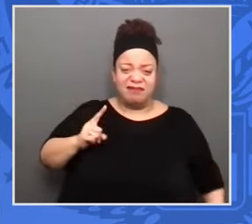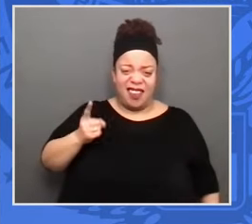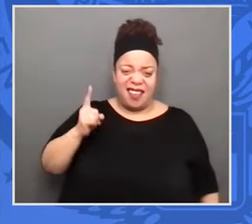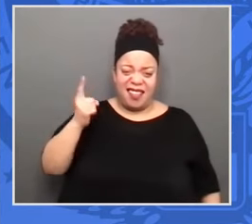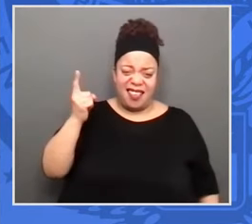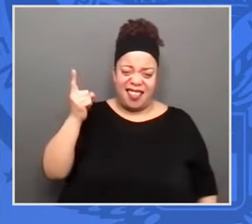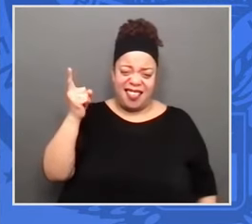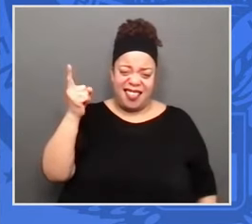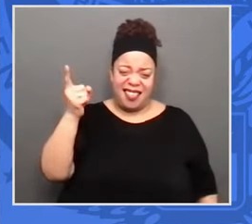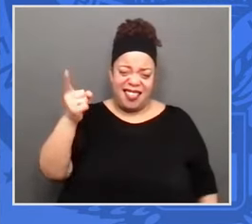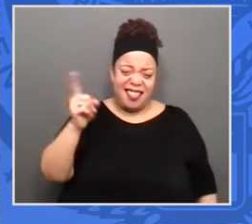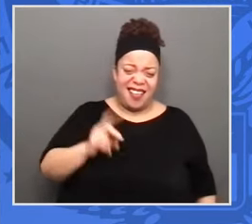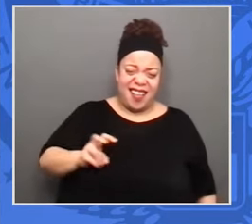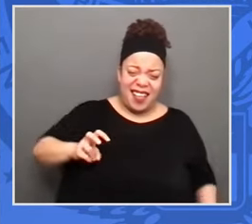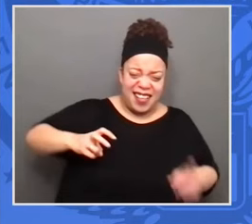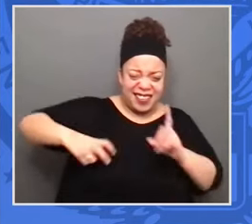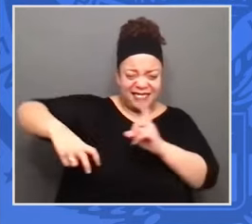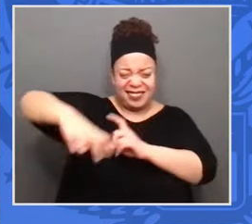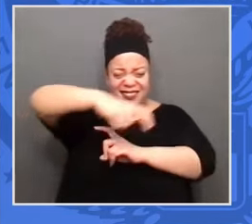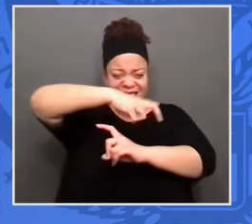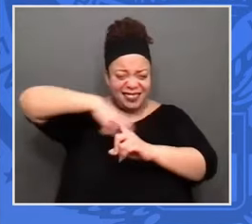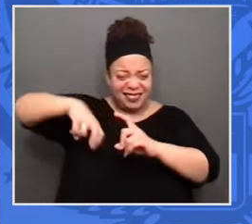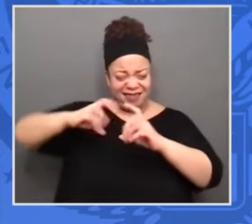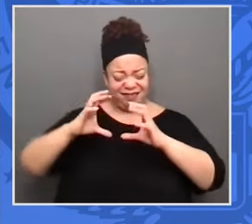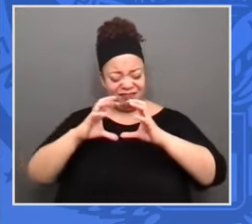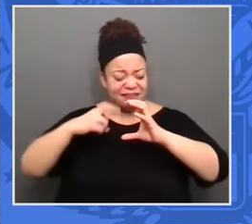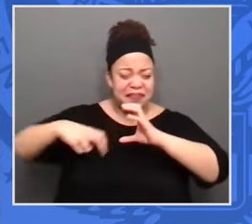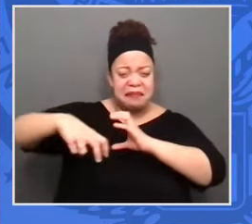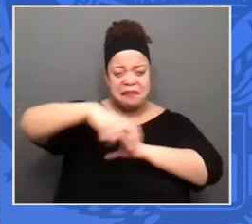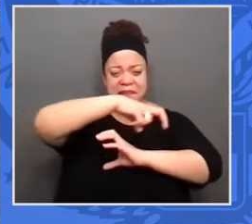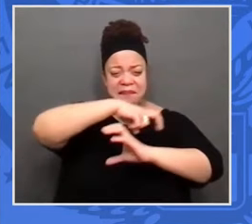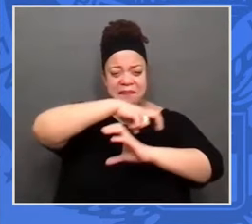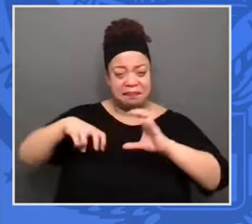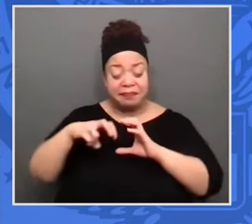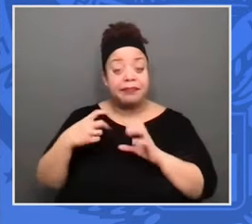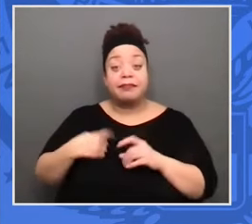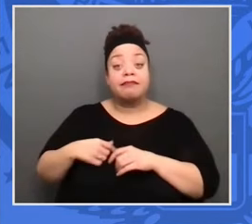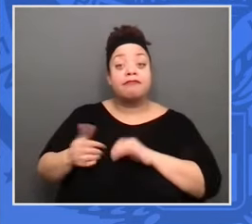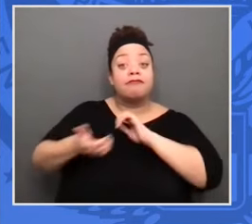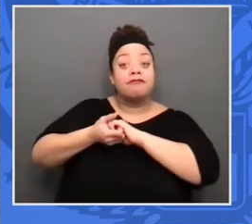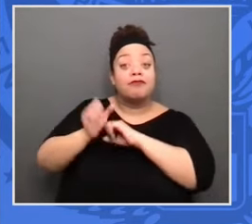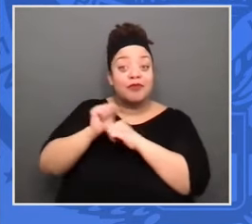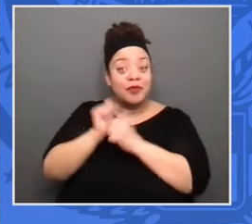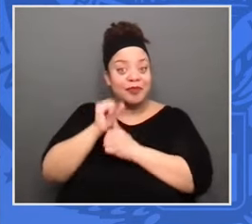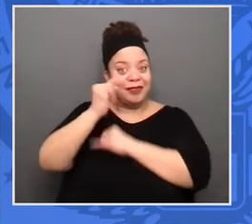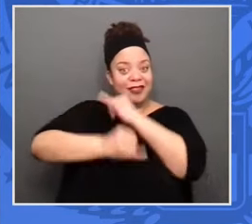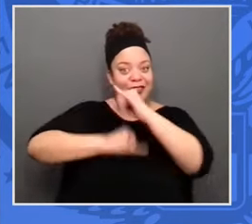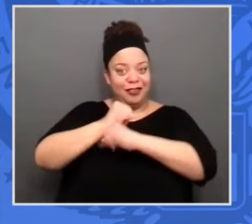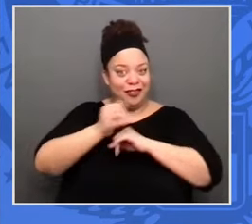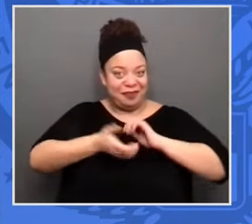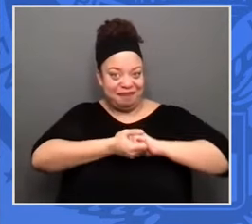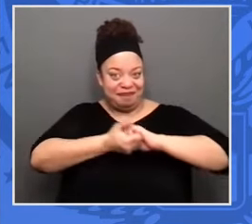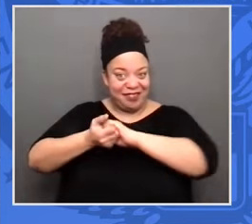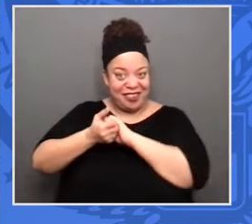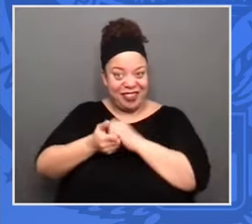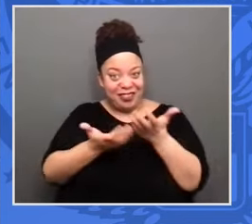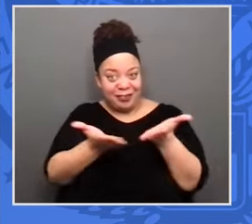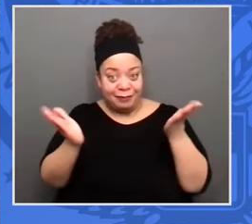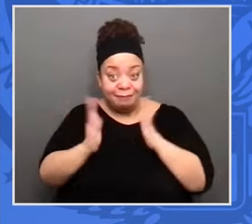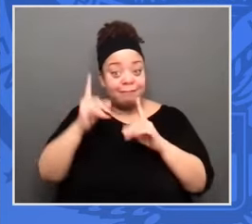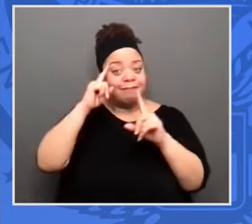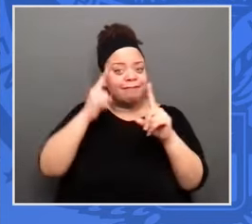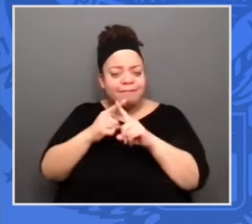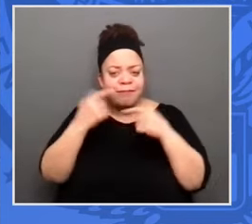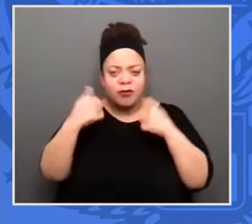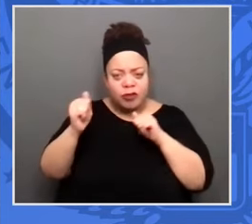up here working with our international partners to find new scientific breakthroughs, from improved vaccines to safer drinking water, to help people all